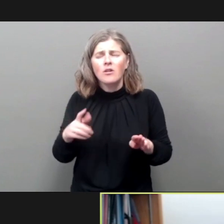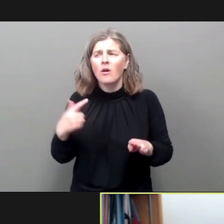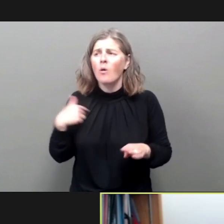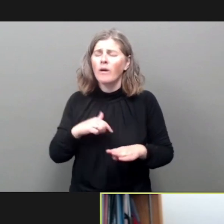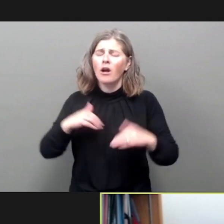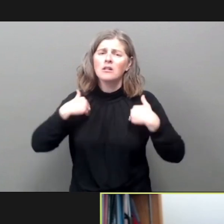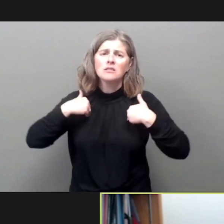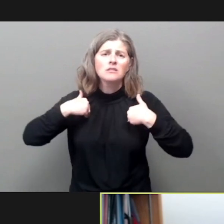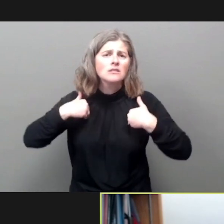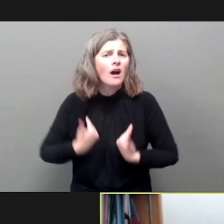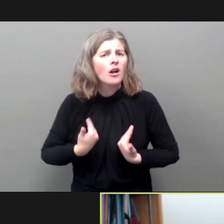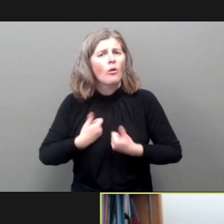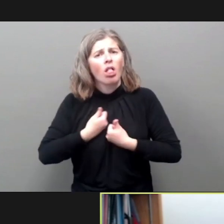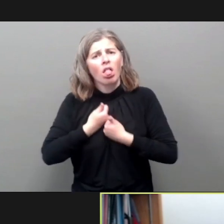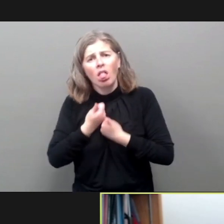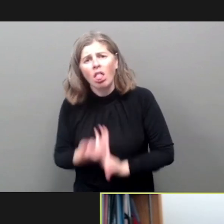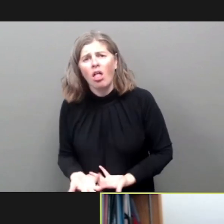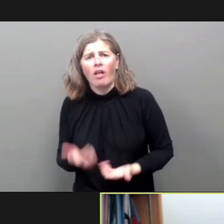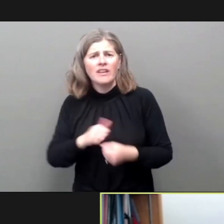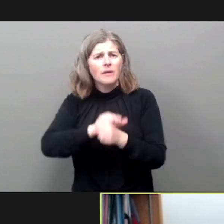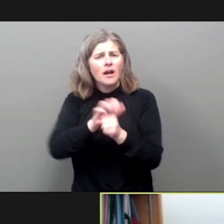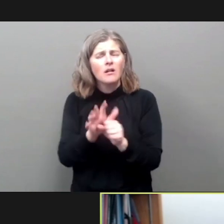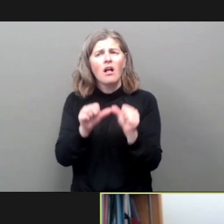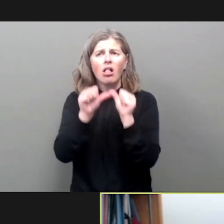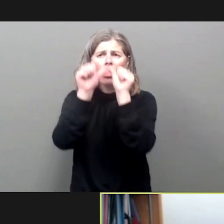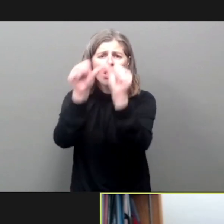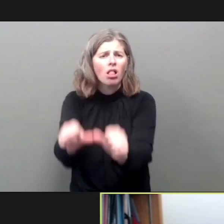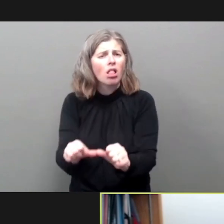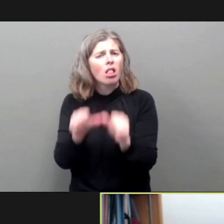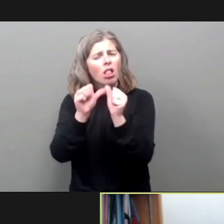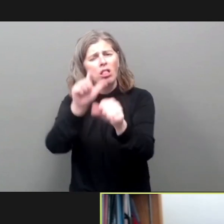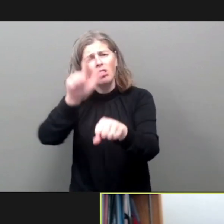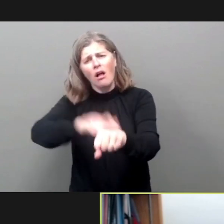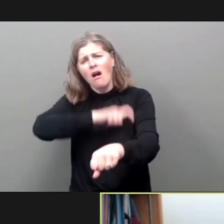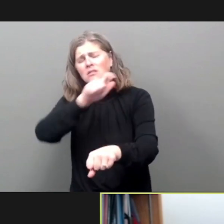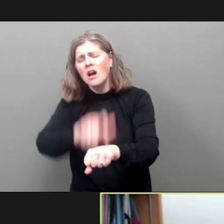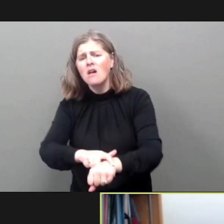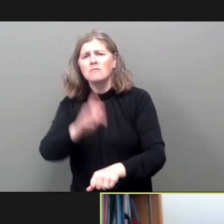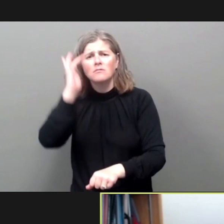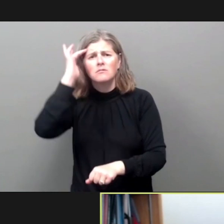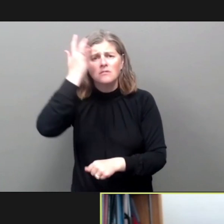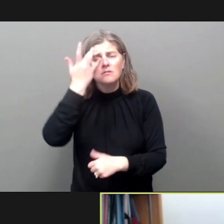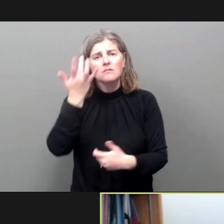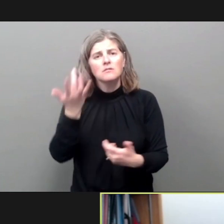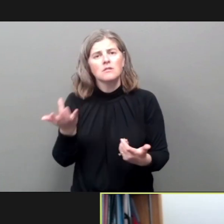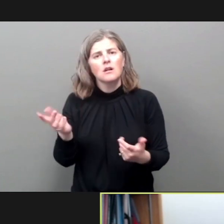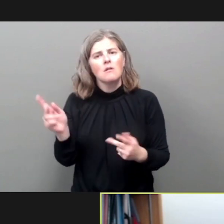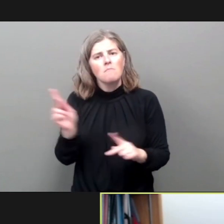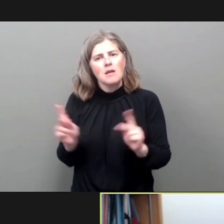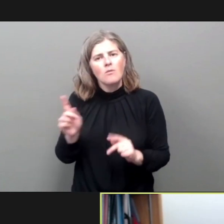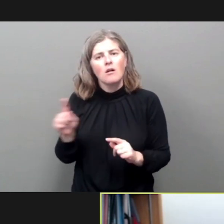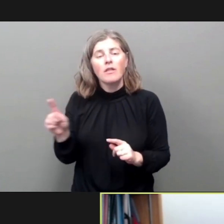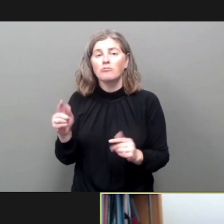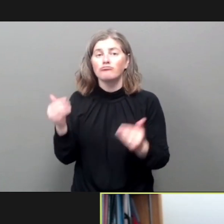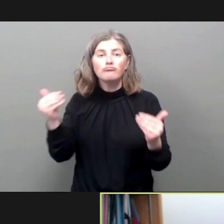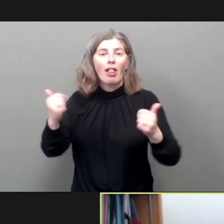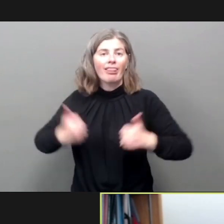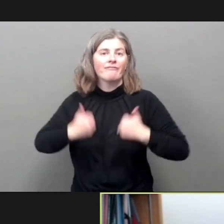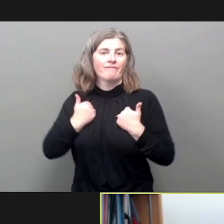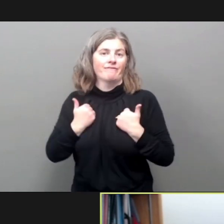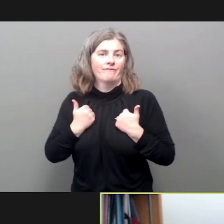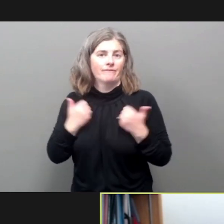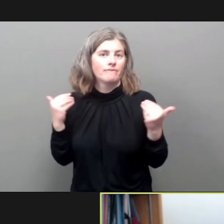of this pandemic. It has gone on way too long, and people are living their lives.